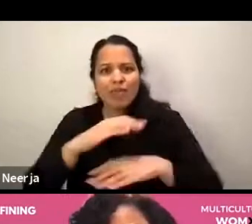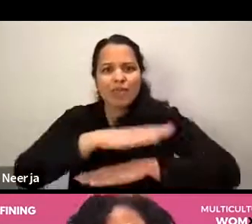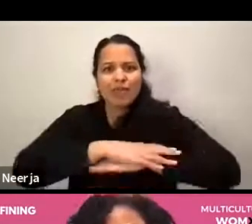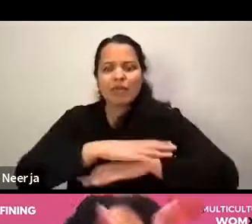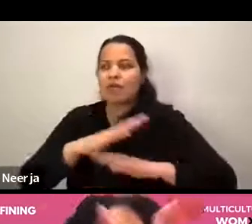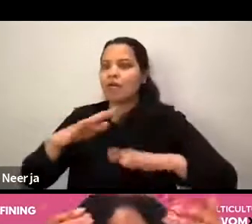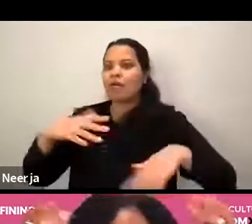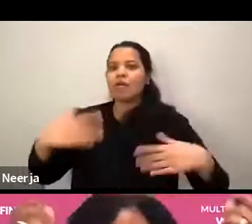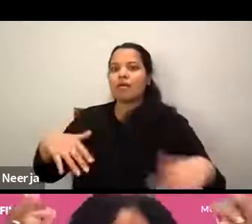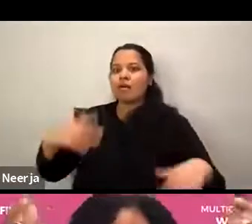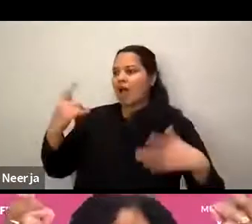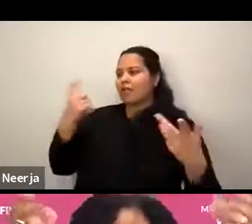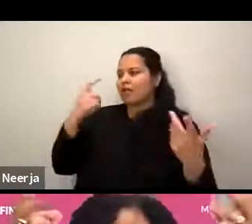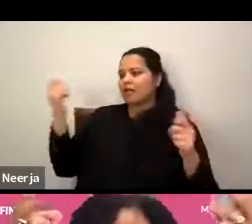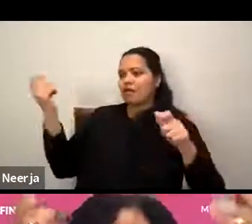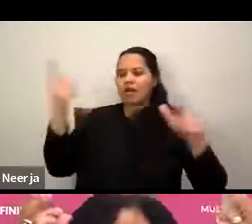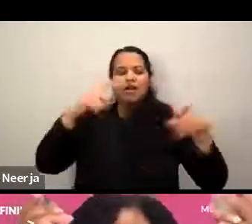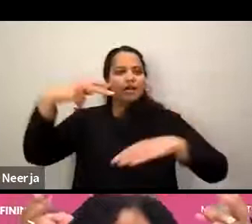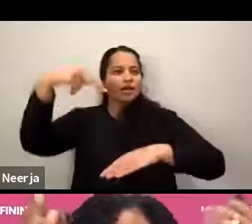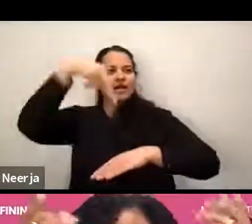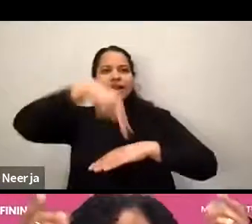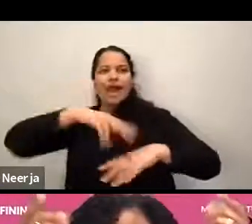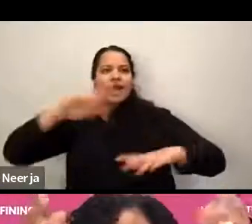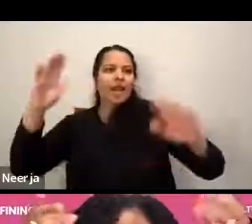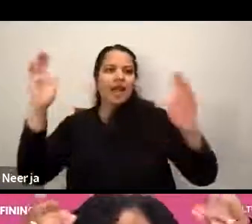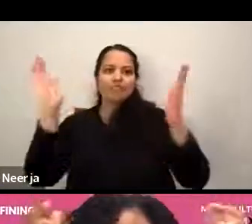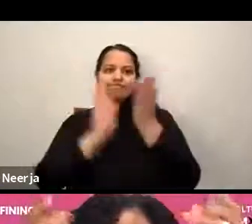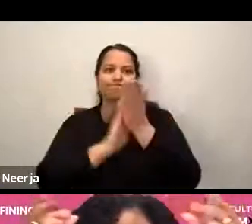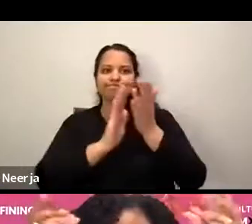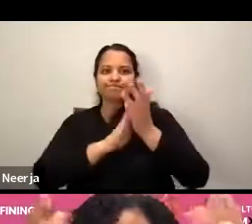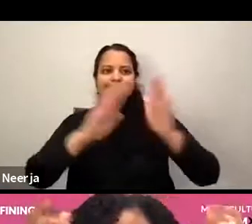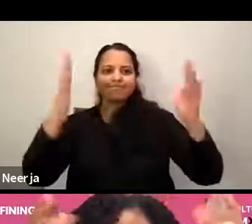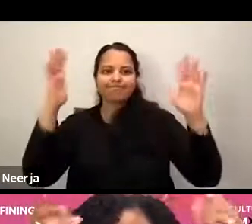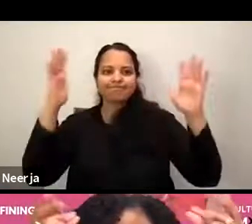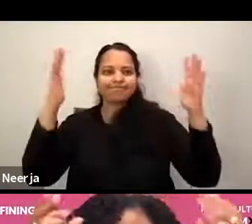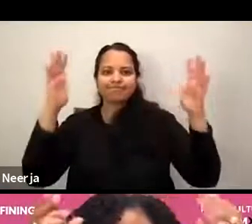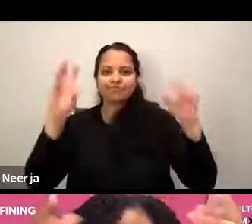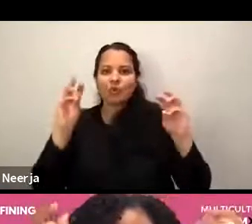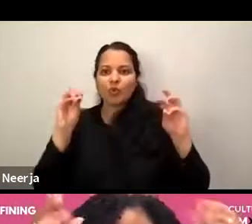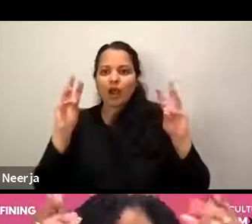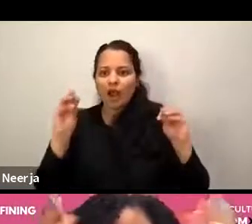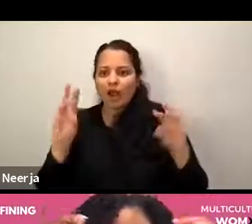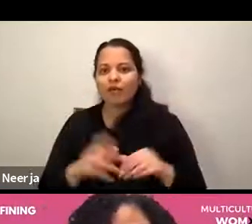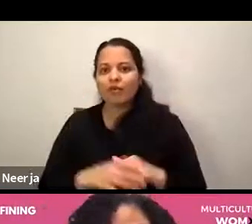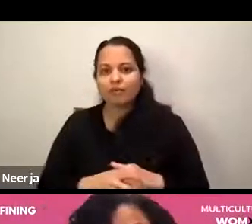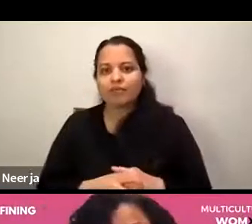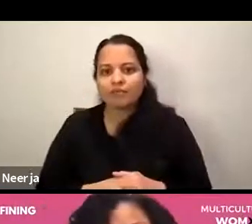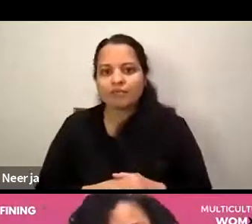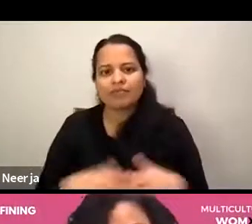stand up and clap. So that was such an inspiring way to